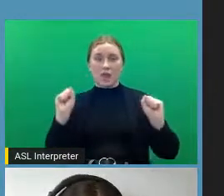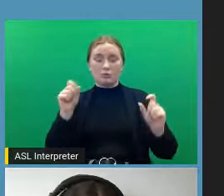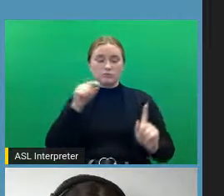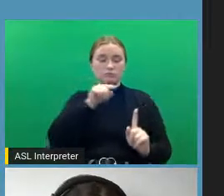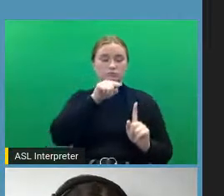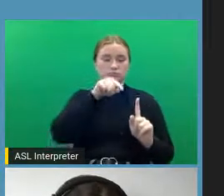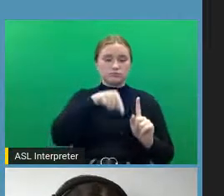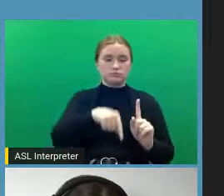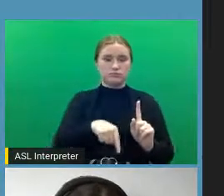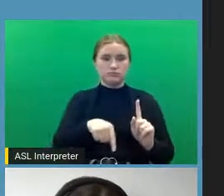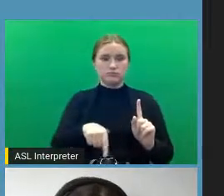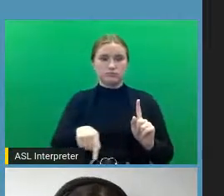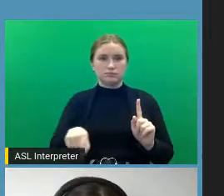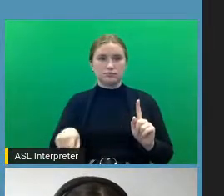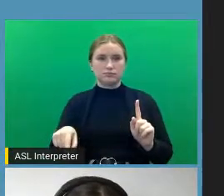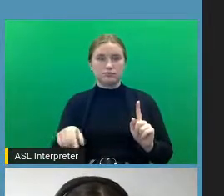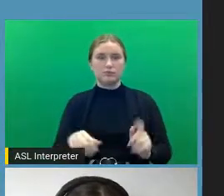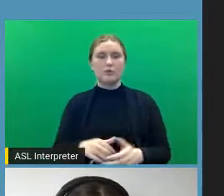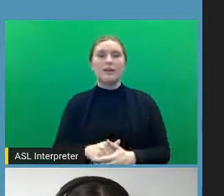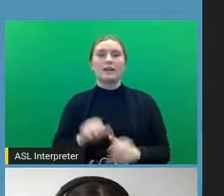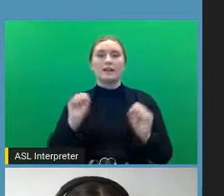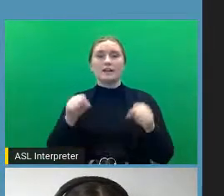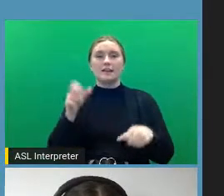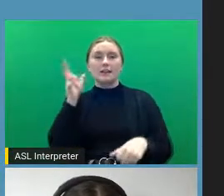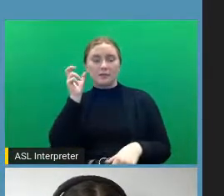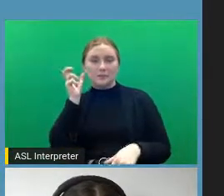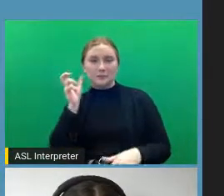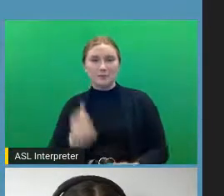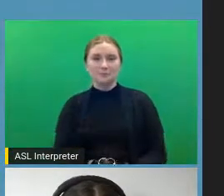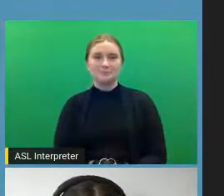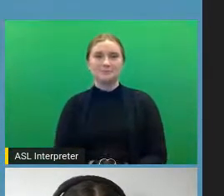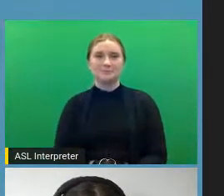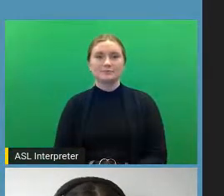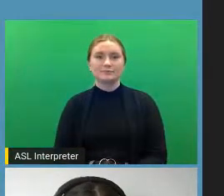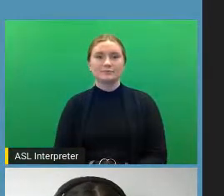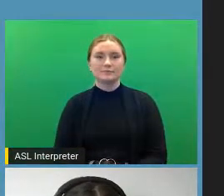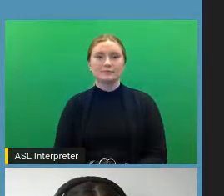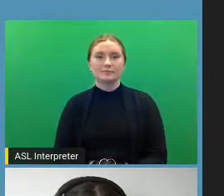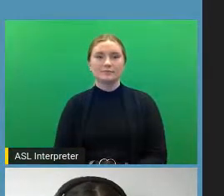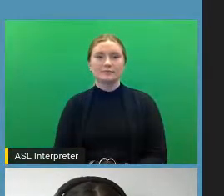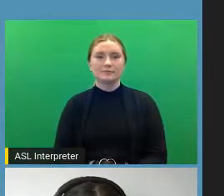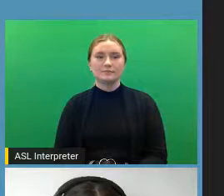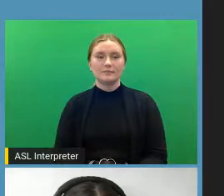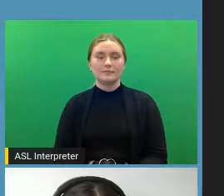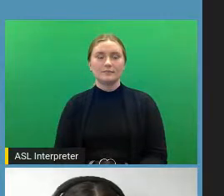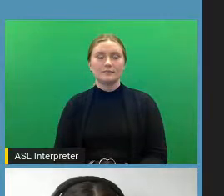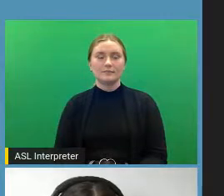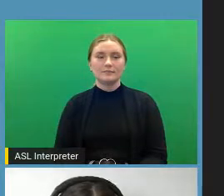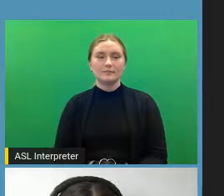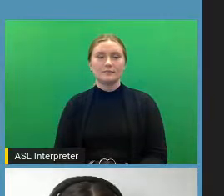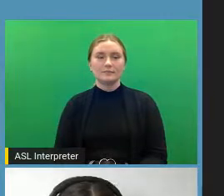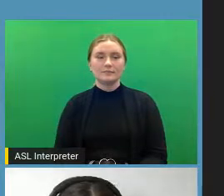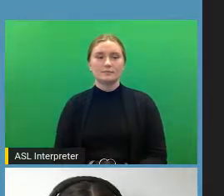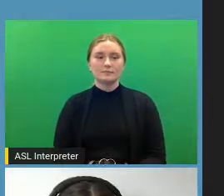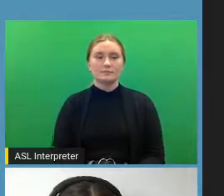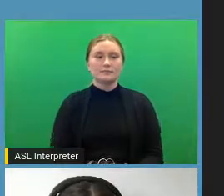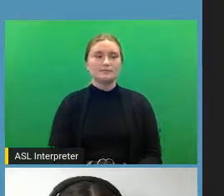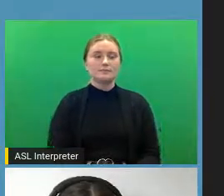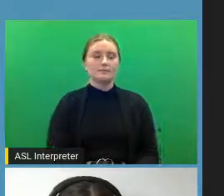the narration to be heard. And so that is just one technique,